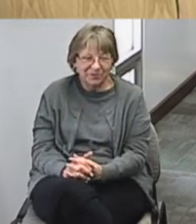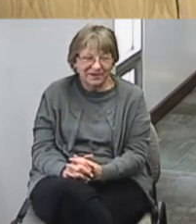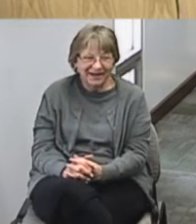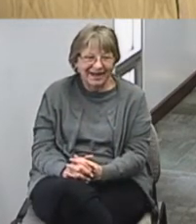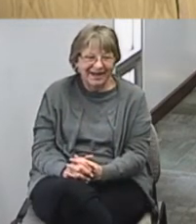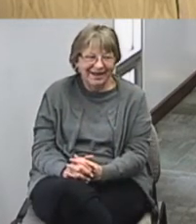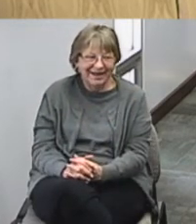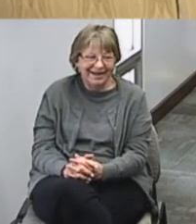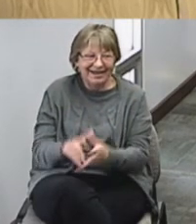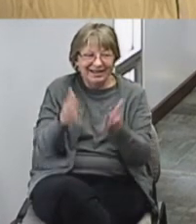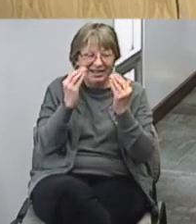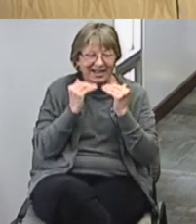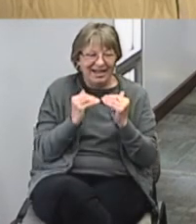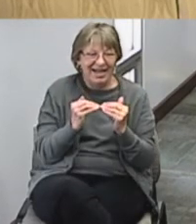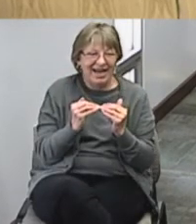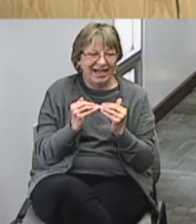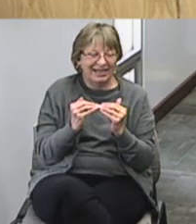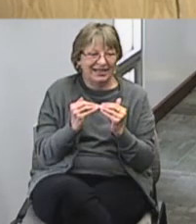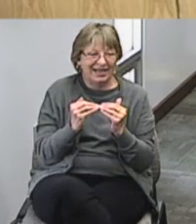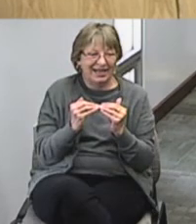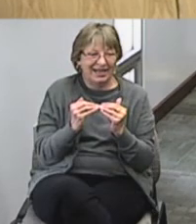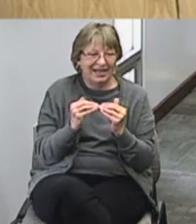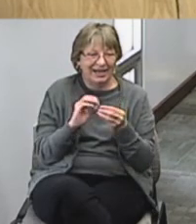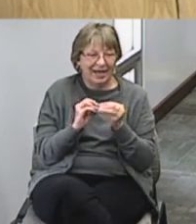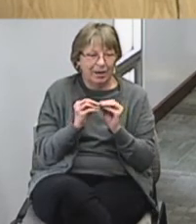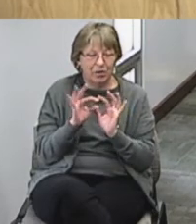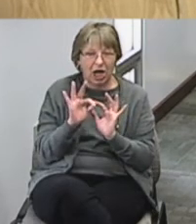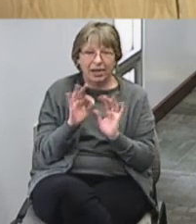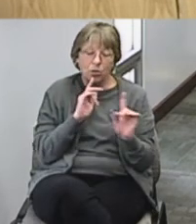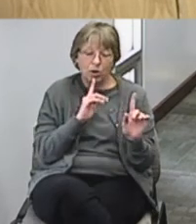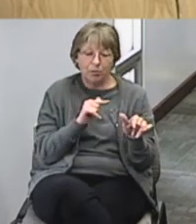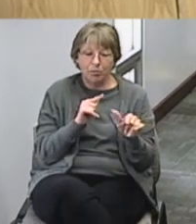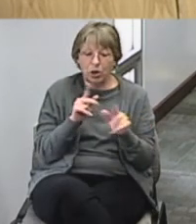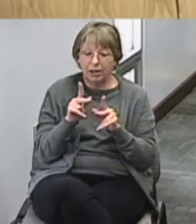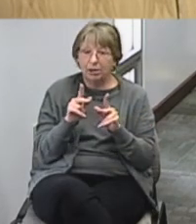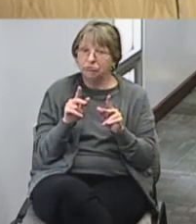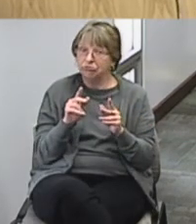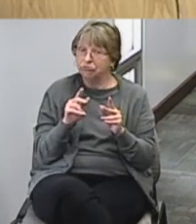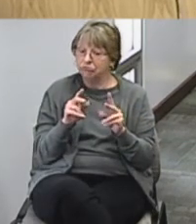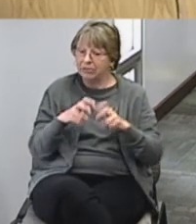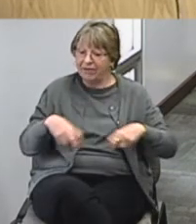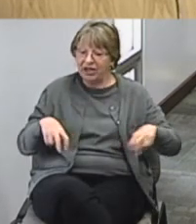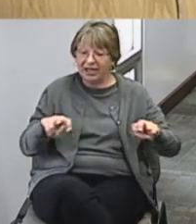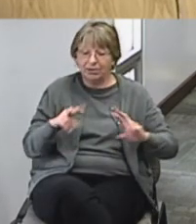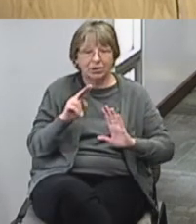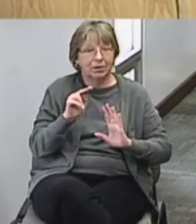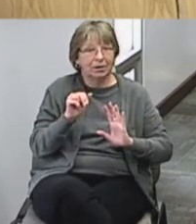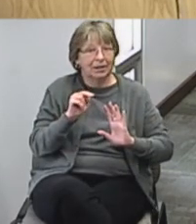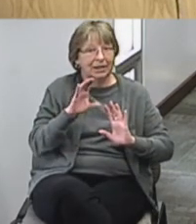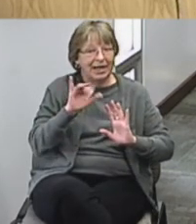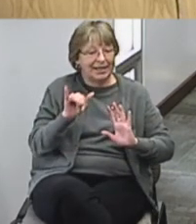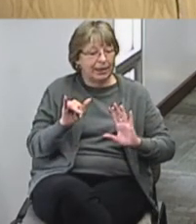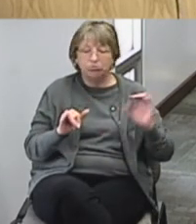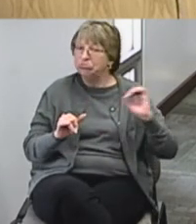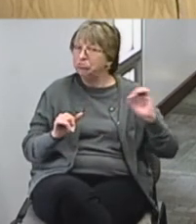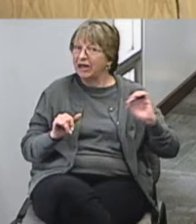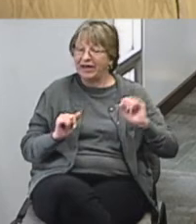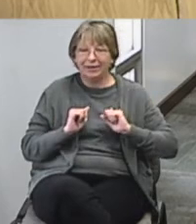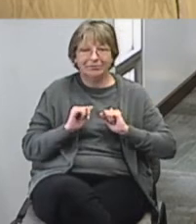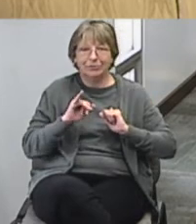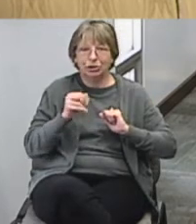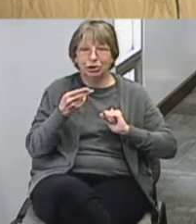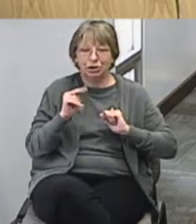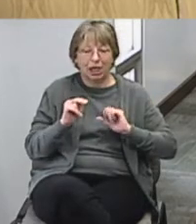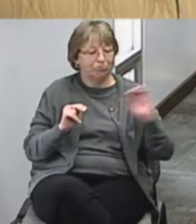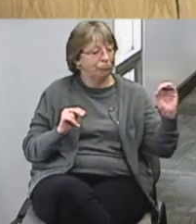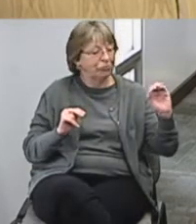All right, next item, if you would. Item 9, report of city officials. Nancy, I'm going to look towards you. Nothing. John?